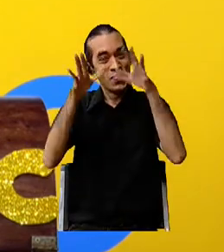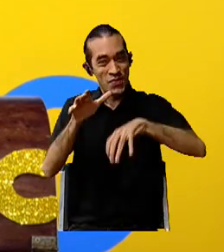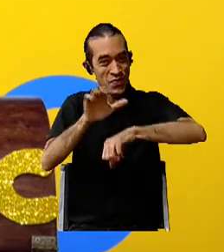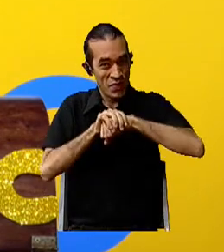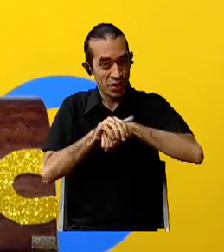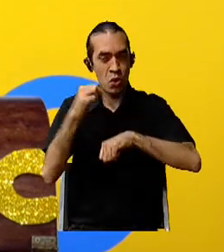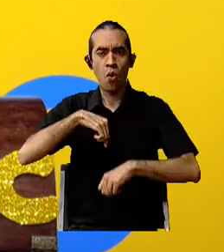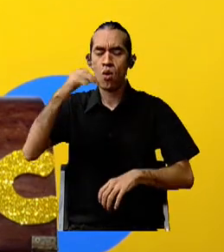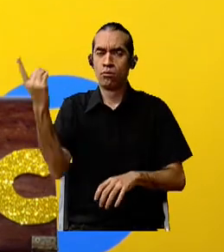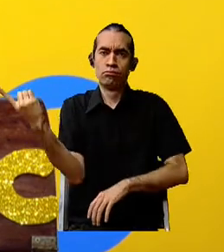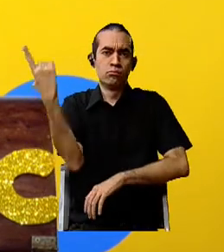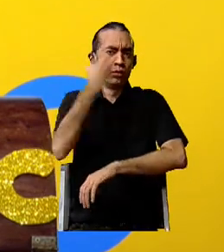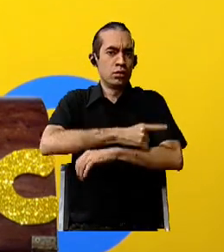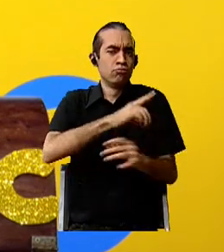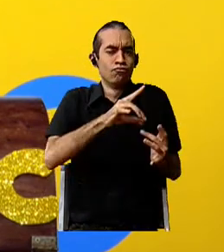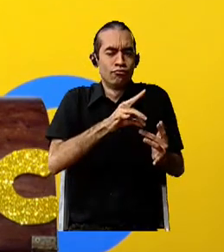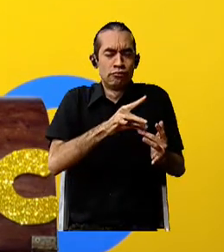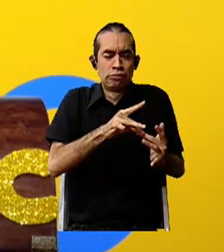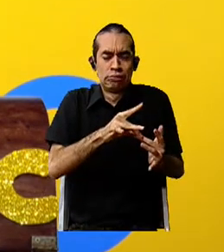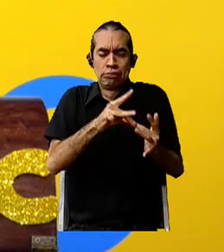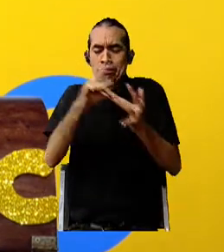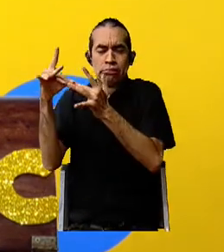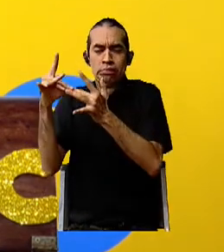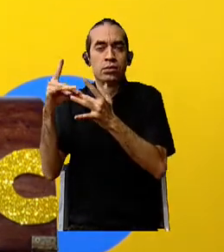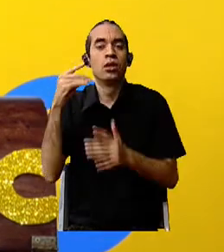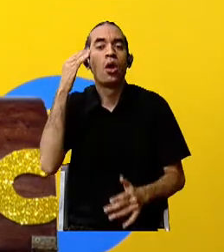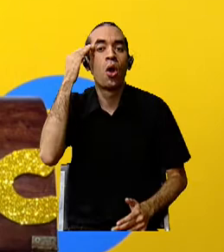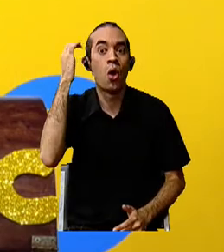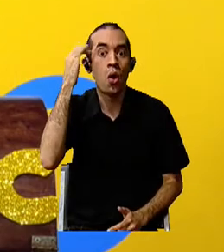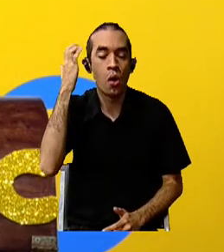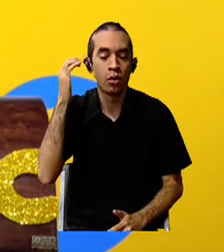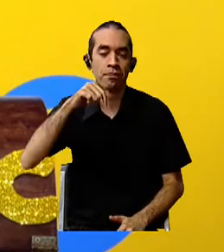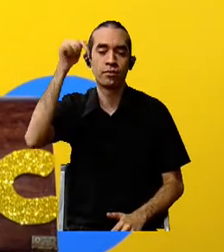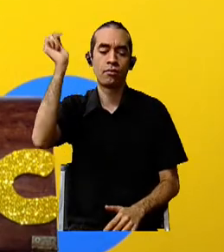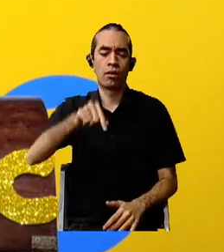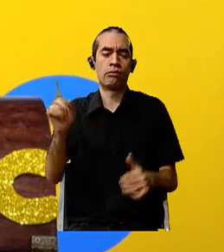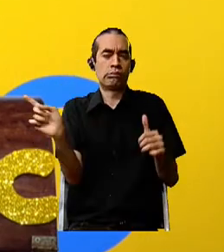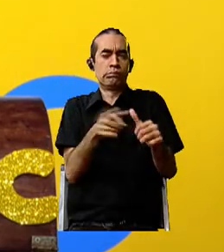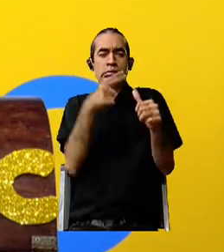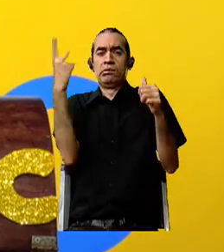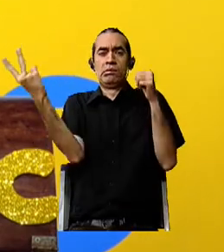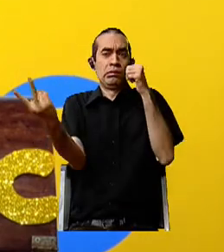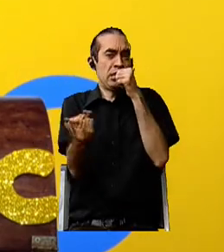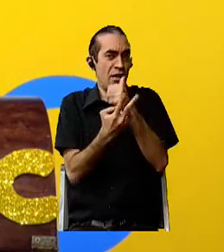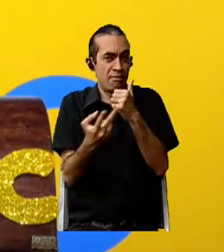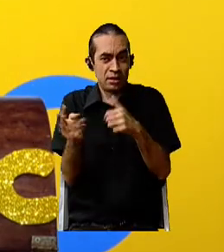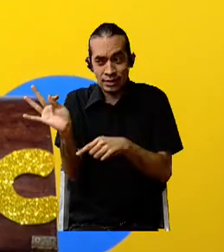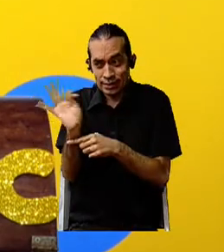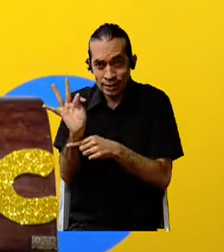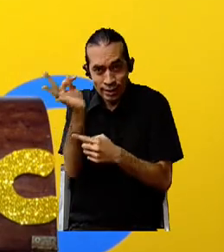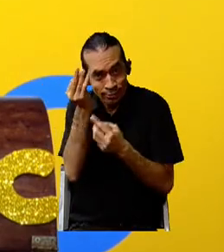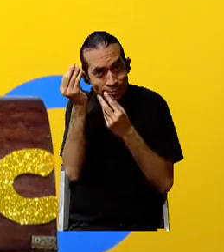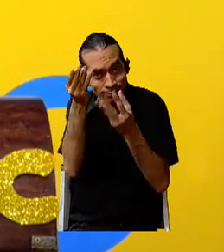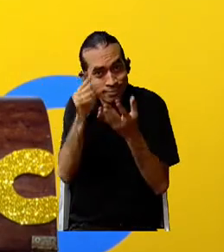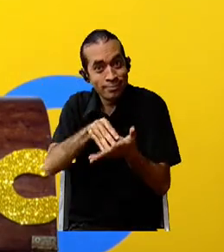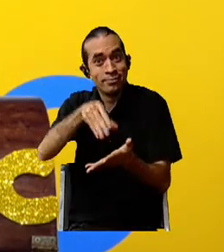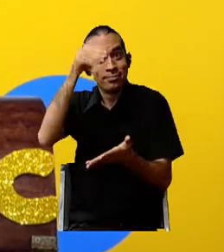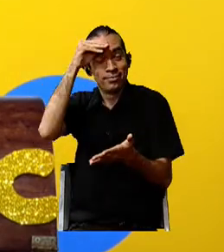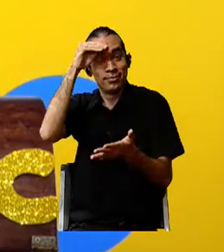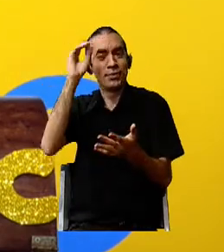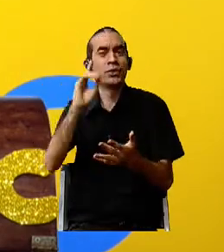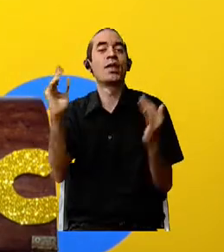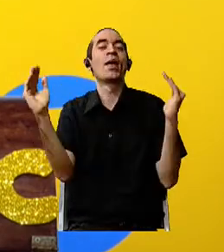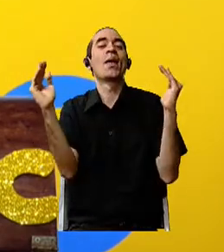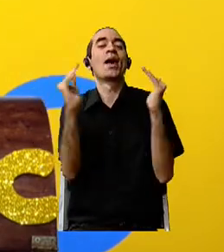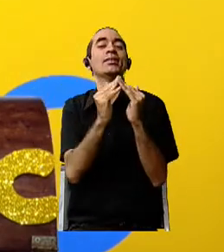special day. Why? Because we are having our very first show. Welcome to Learning at